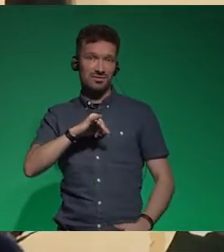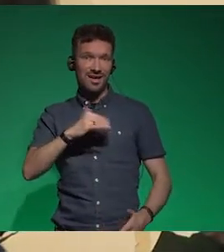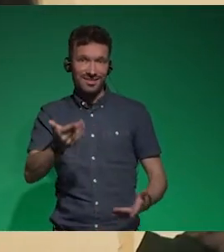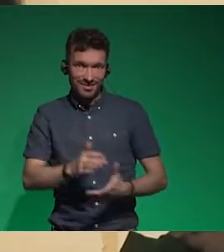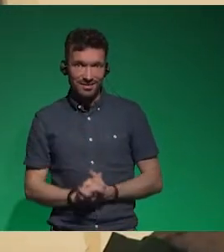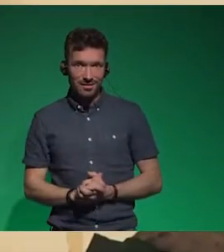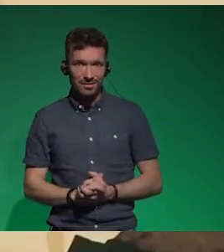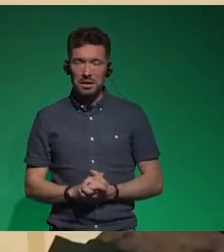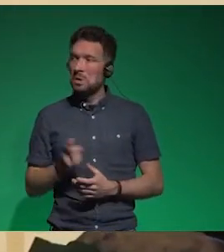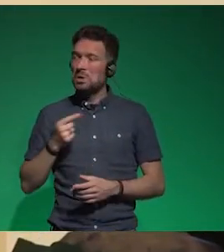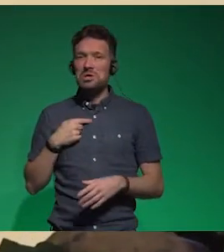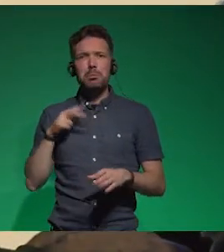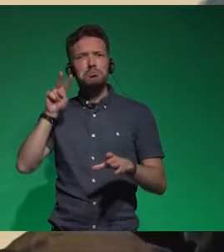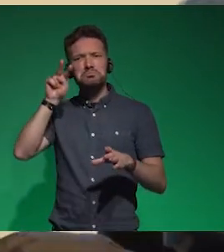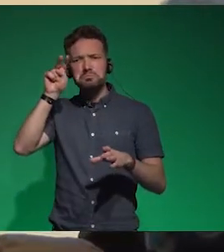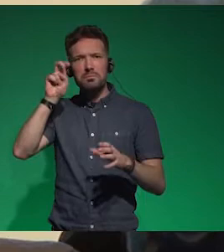your general